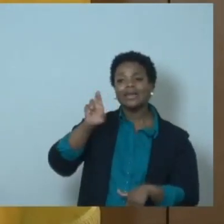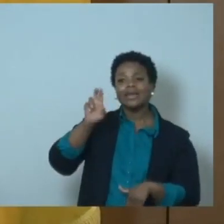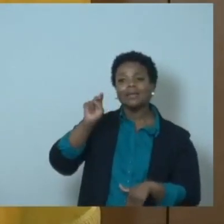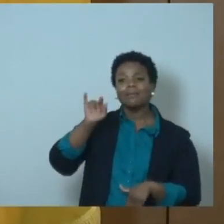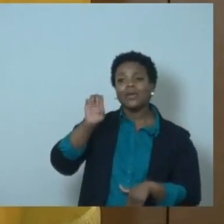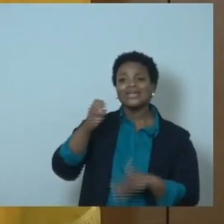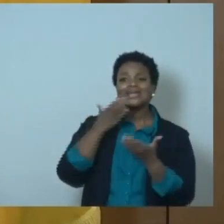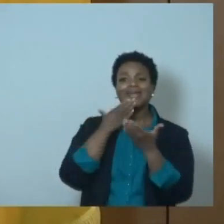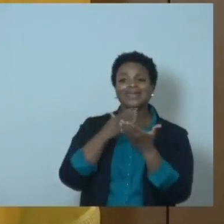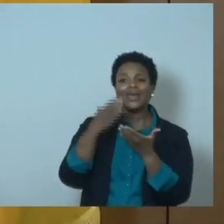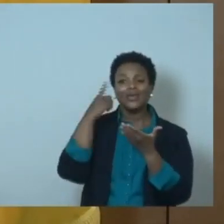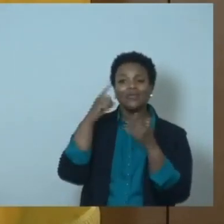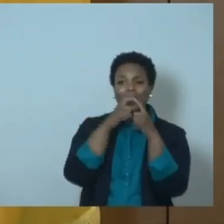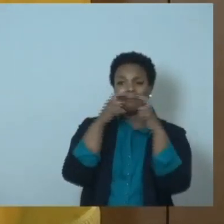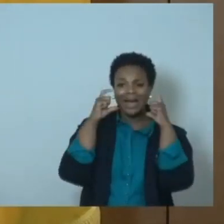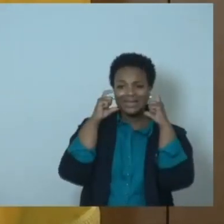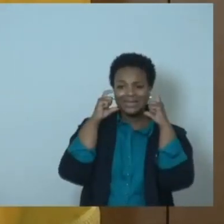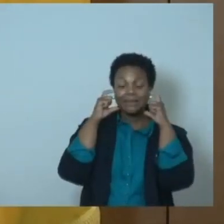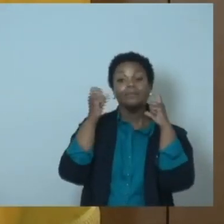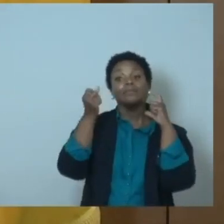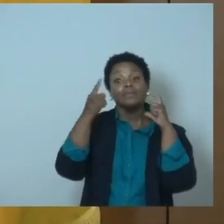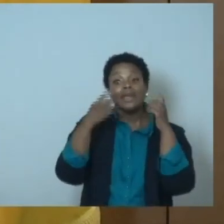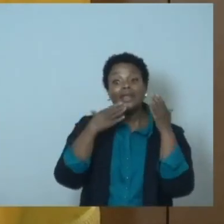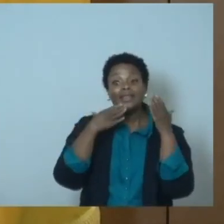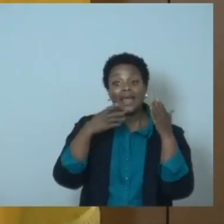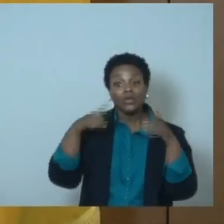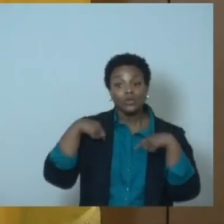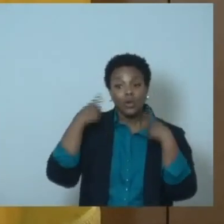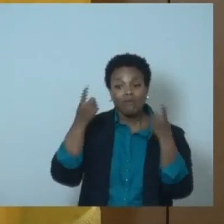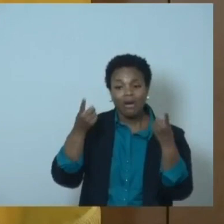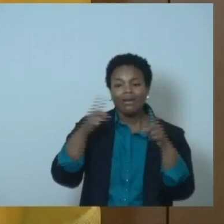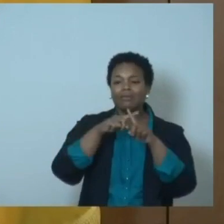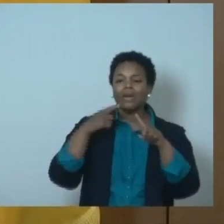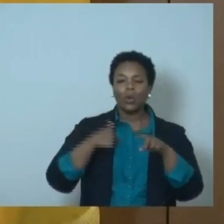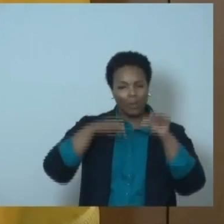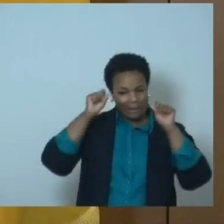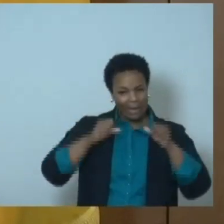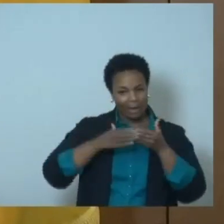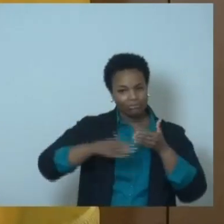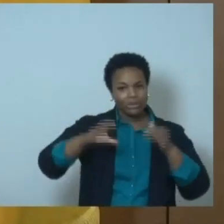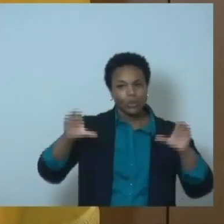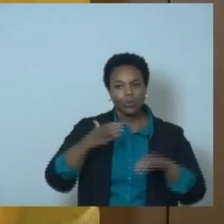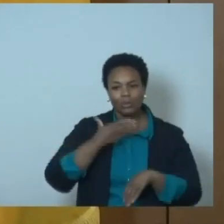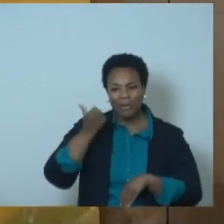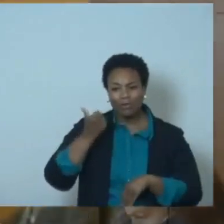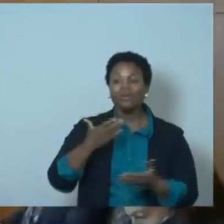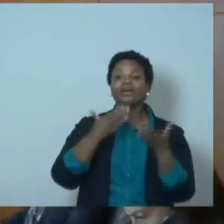every day, we can do better, and we must. Thank you all very much for tuning in.